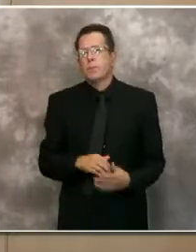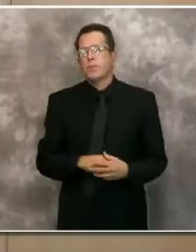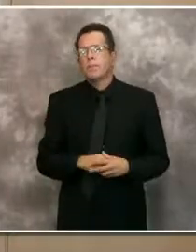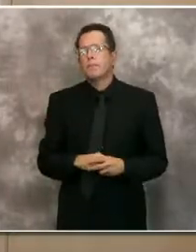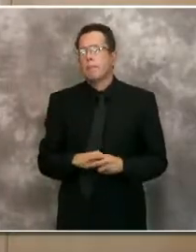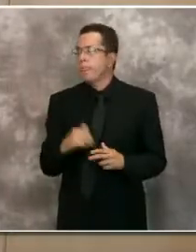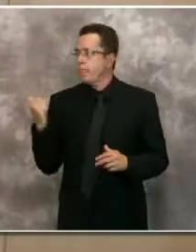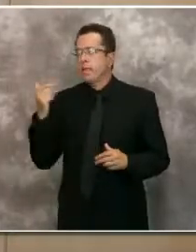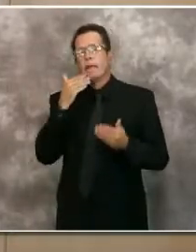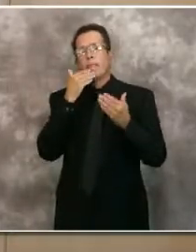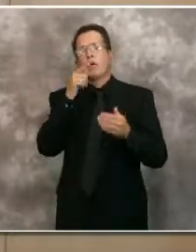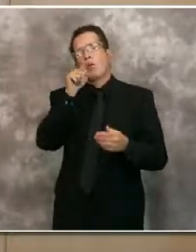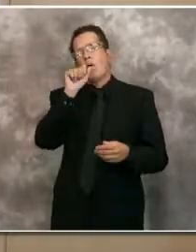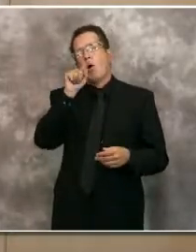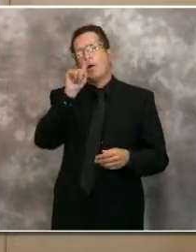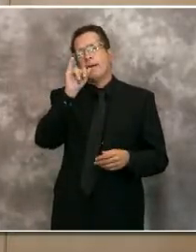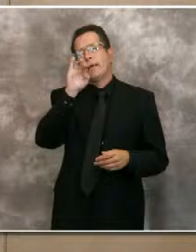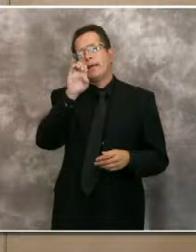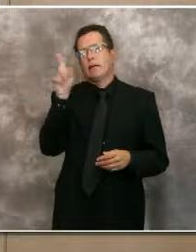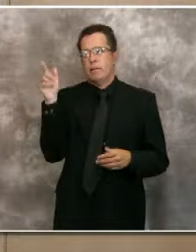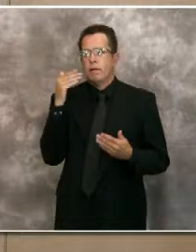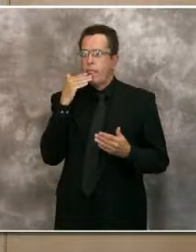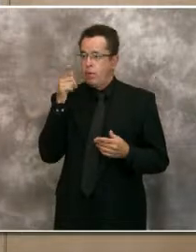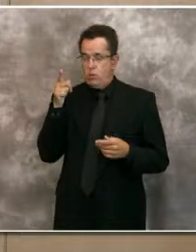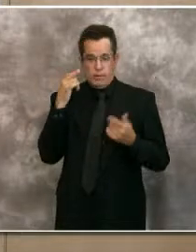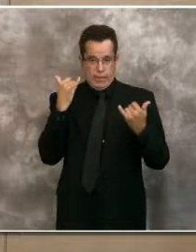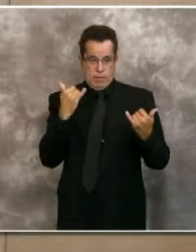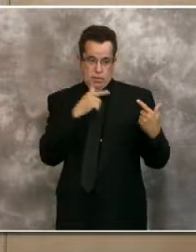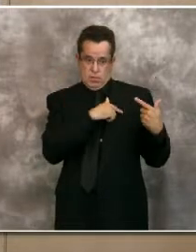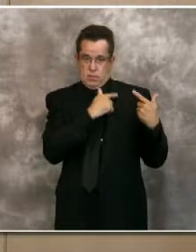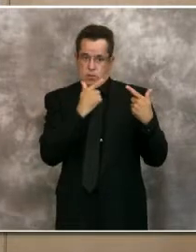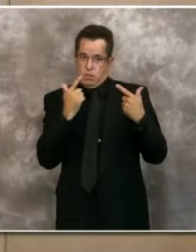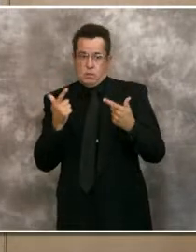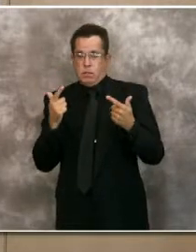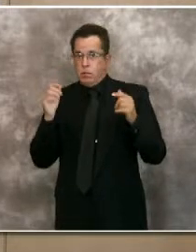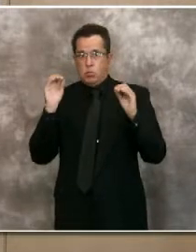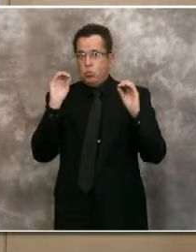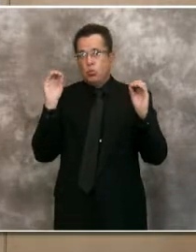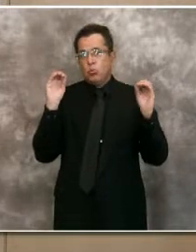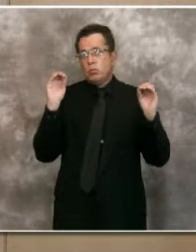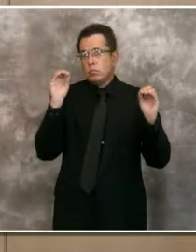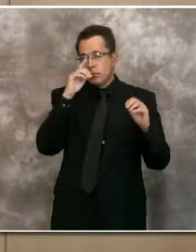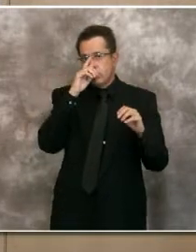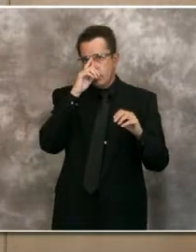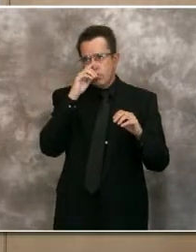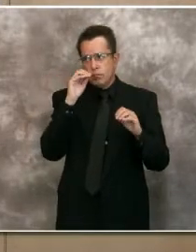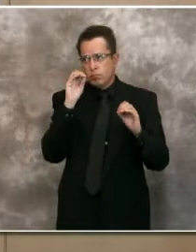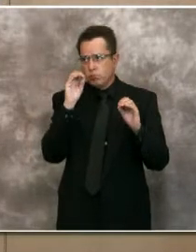Thank you, Artie. To date, we have not had any restaurants.